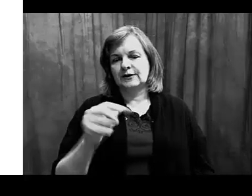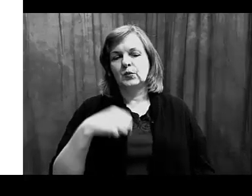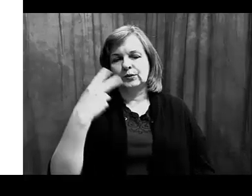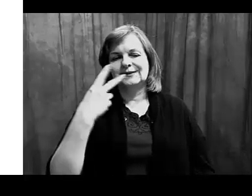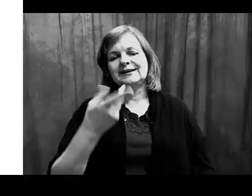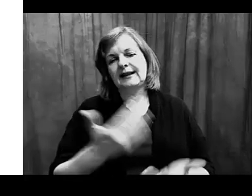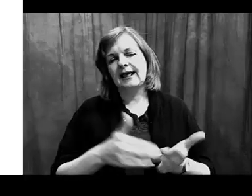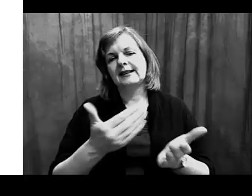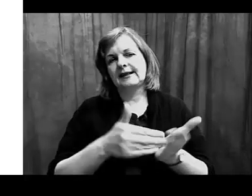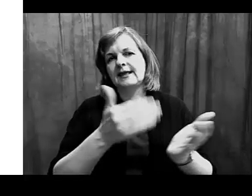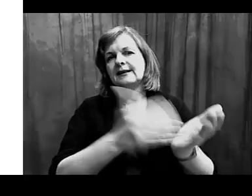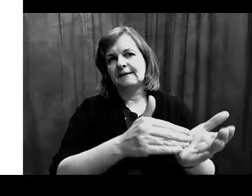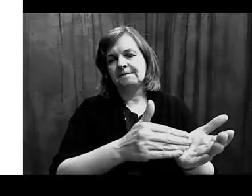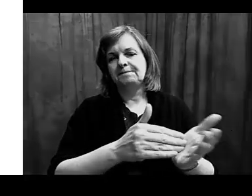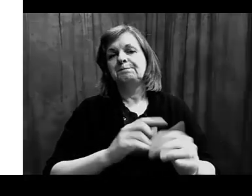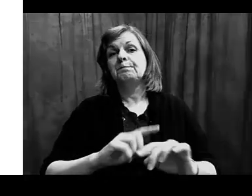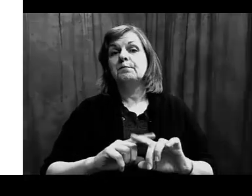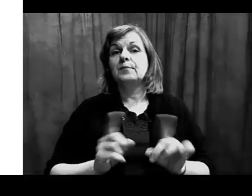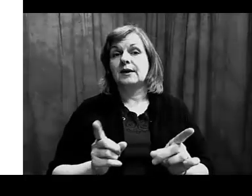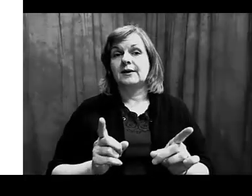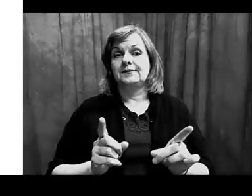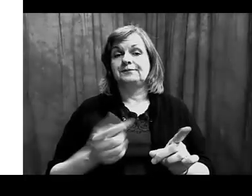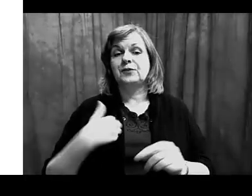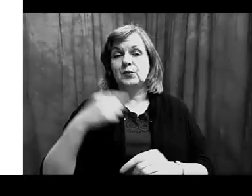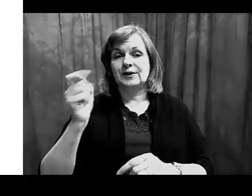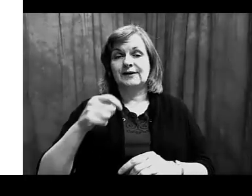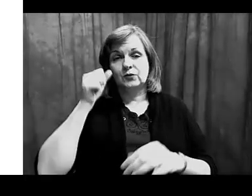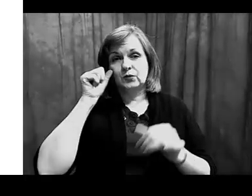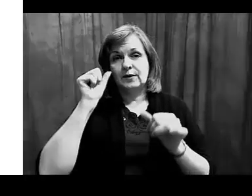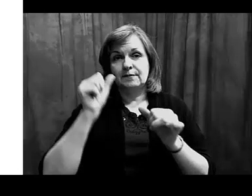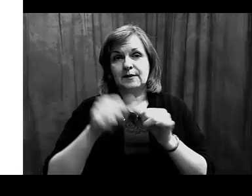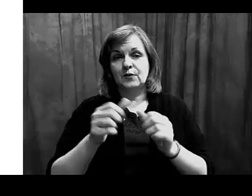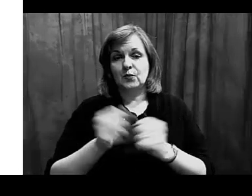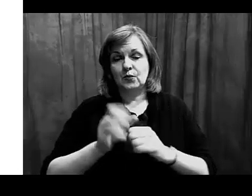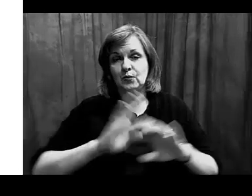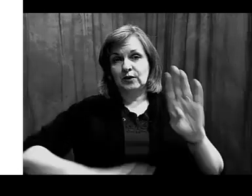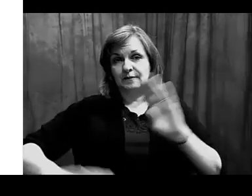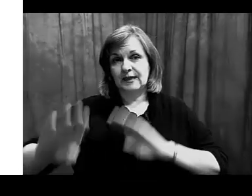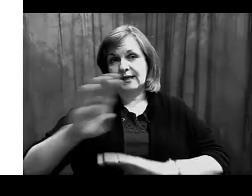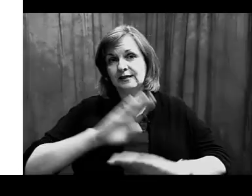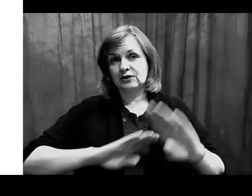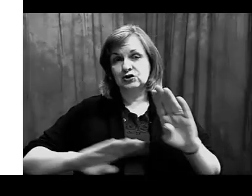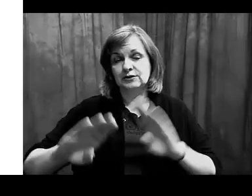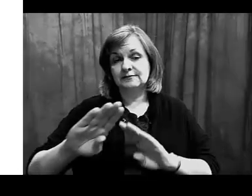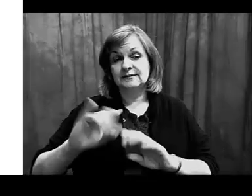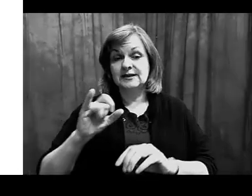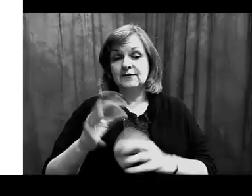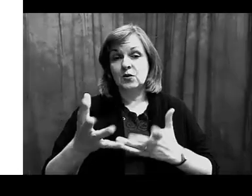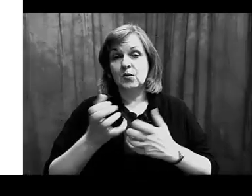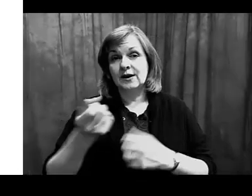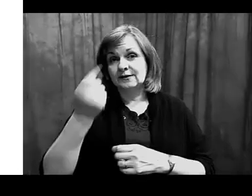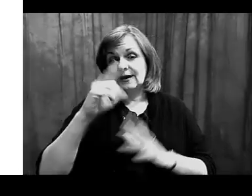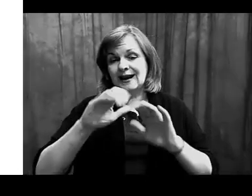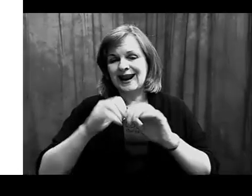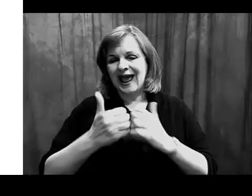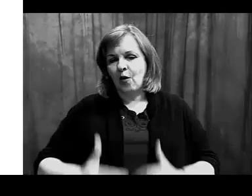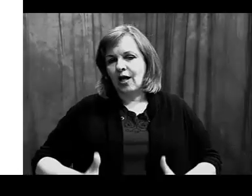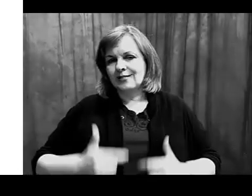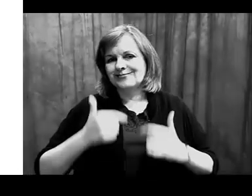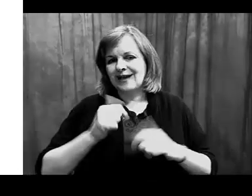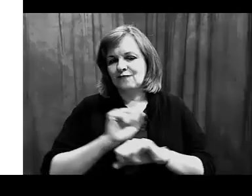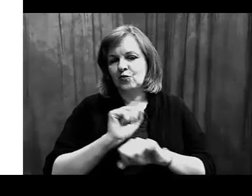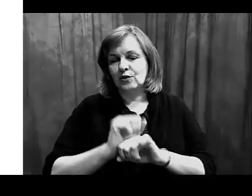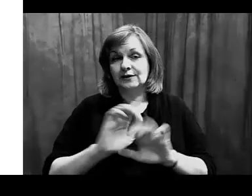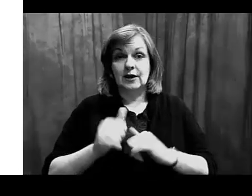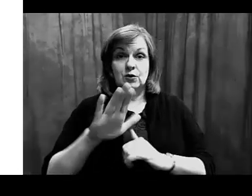to over and over and over again. But what we have to keep in mind with biology is that to understand how